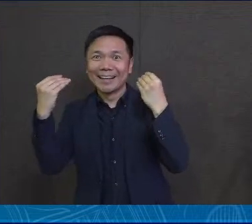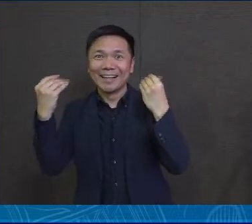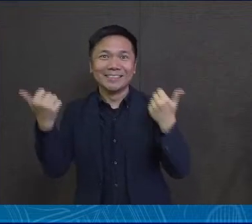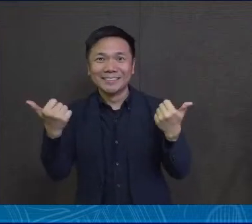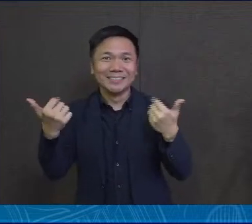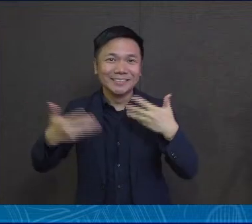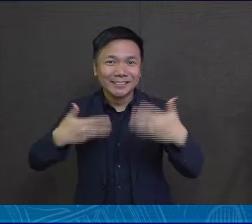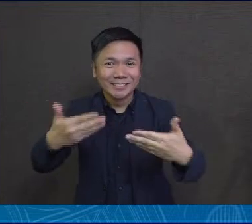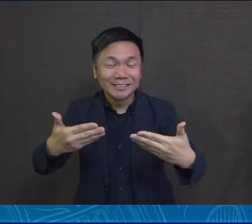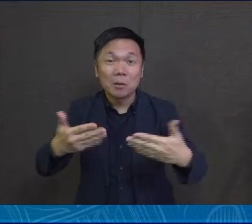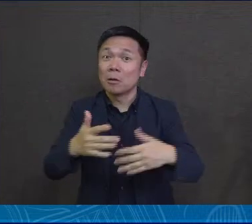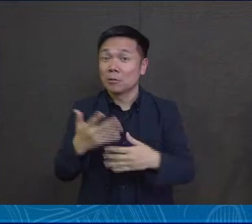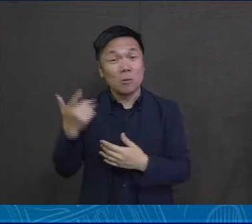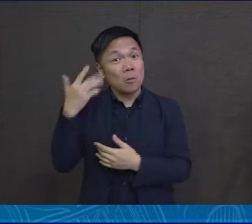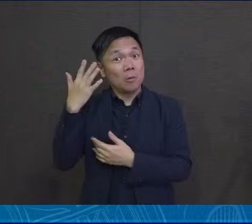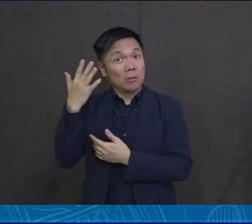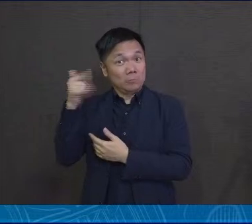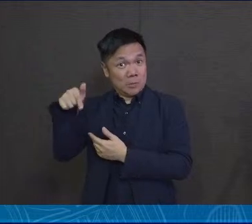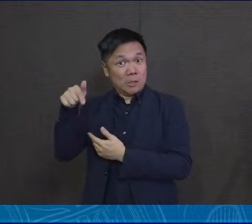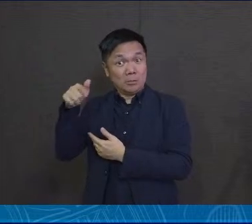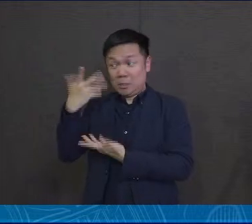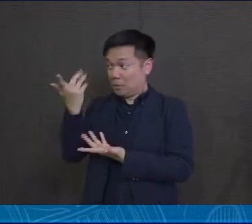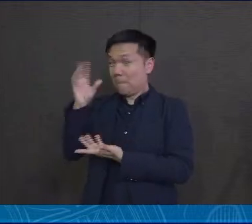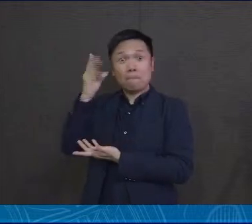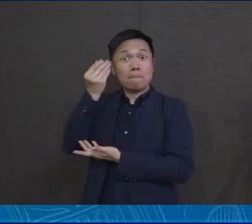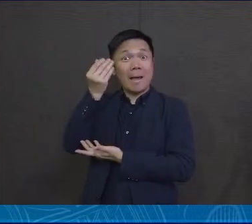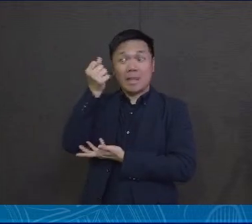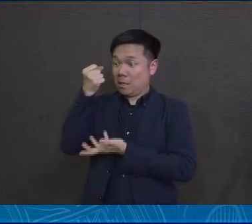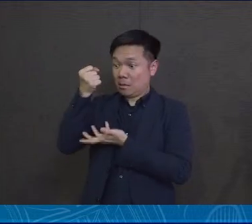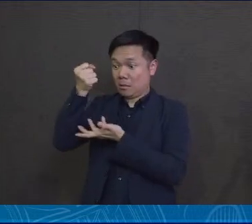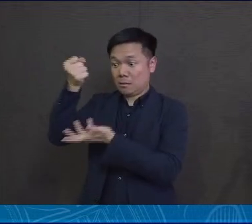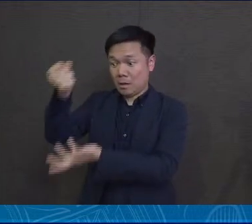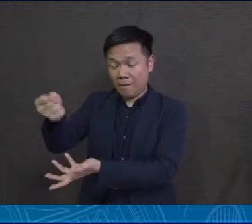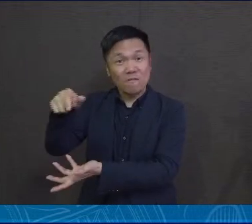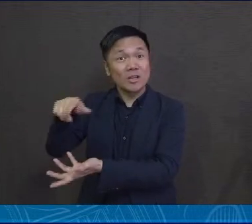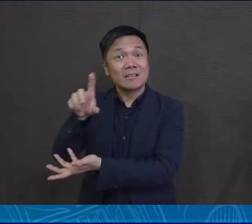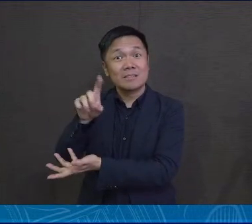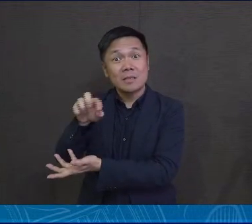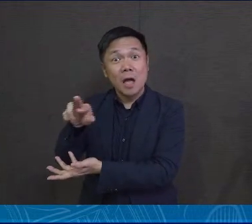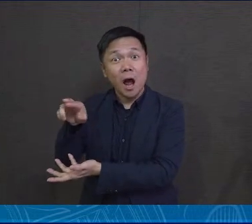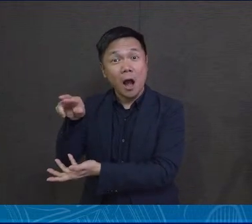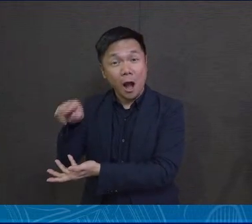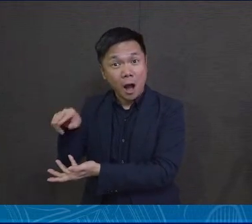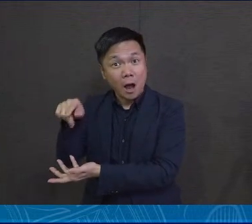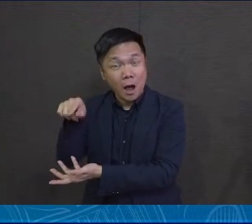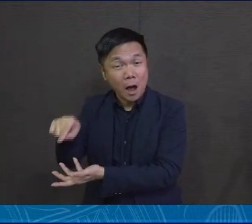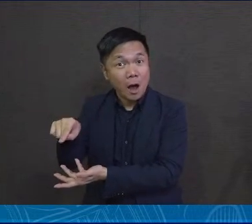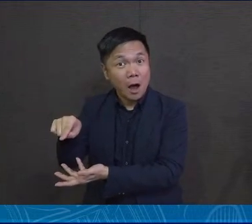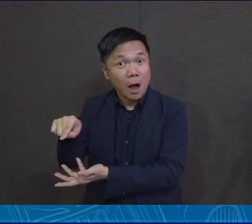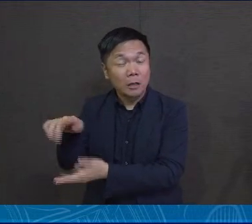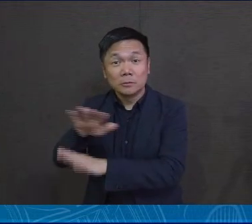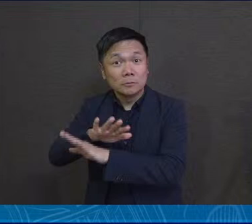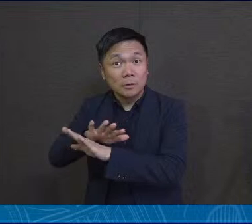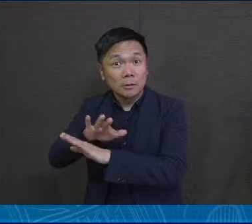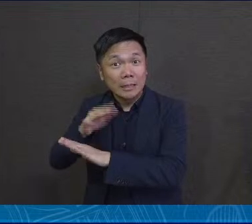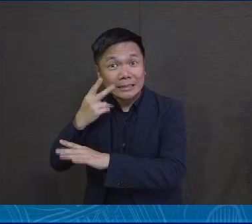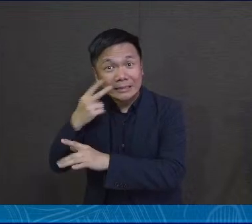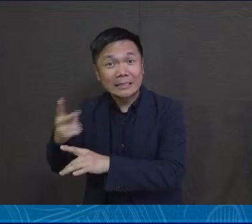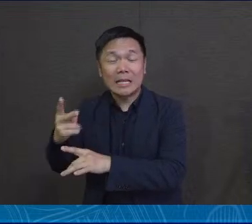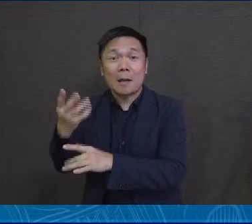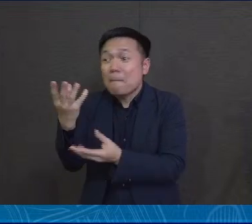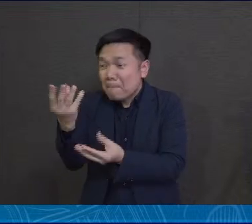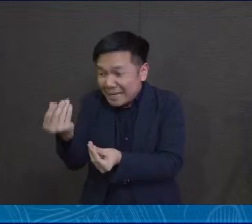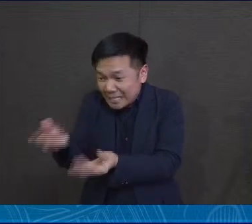Because the investment for disaster risk reduction does not produce immediate